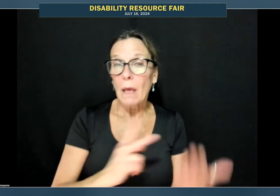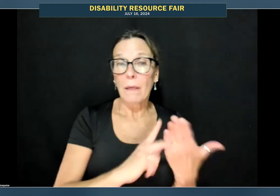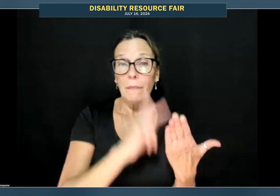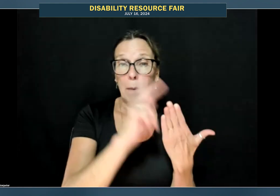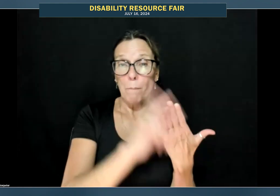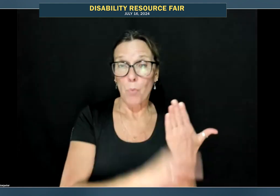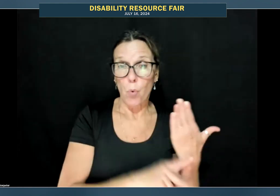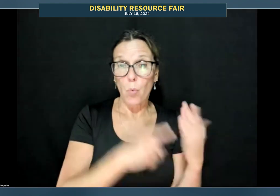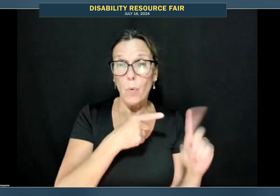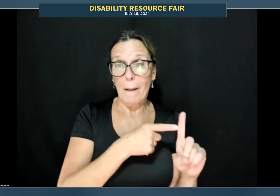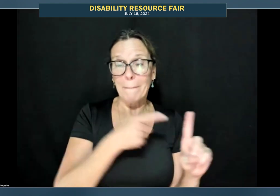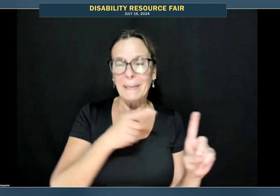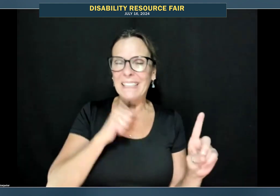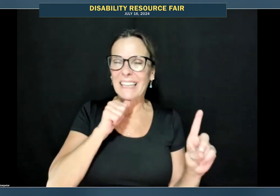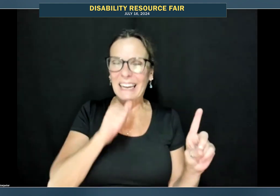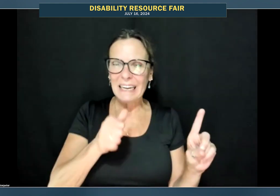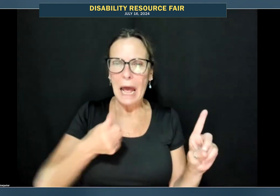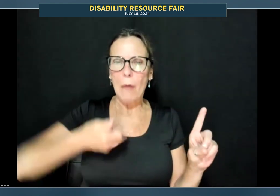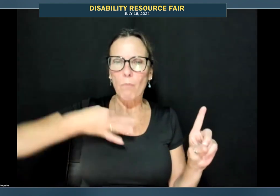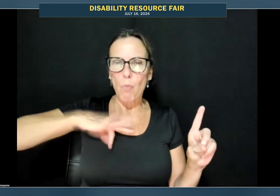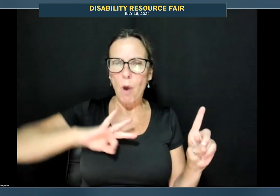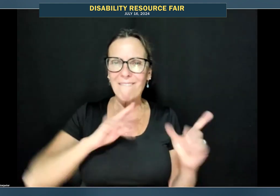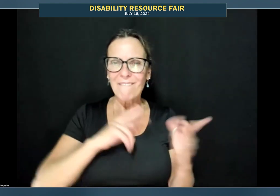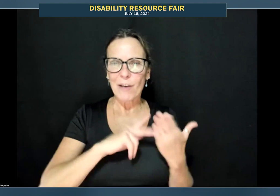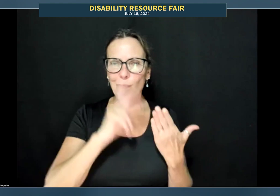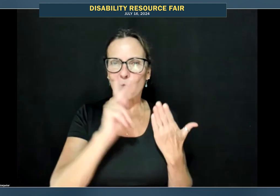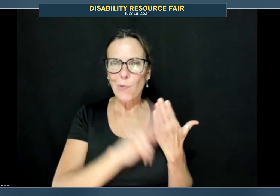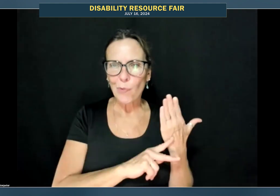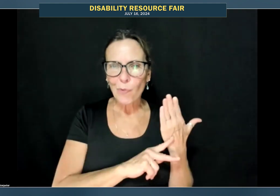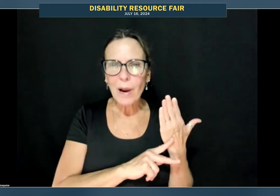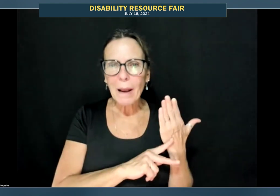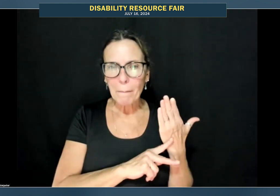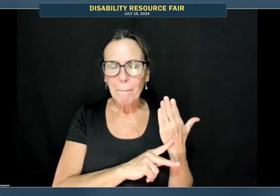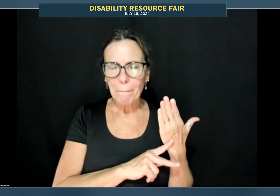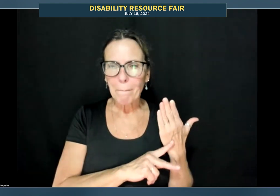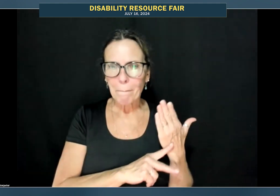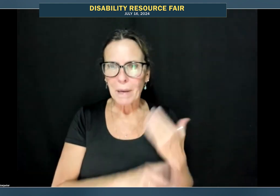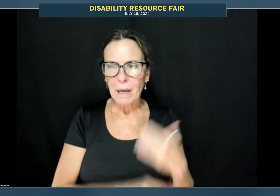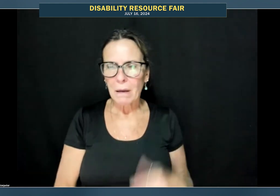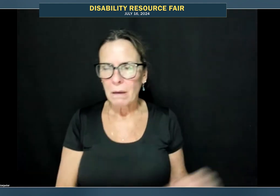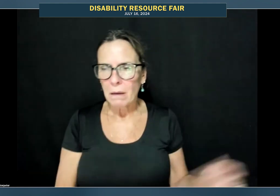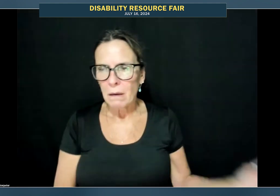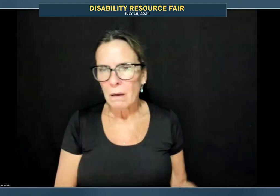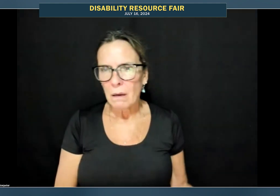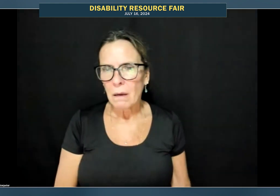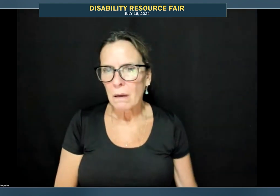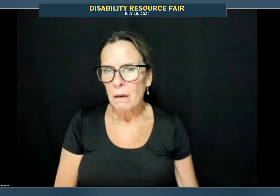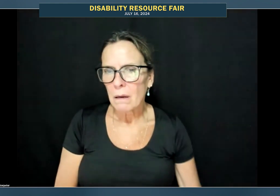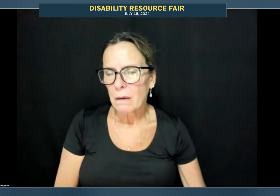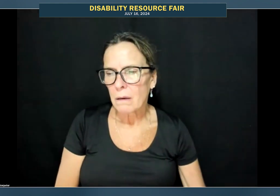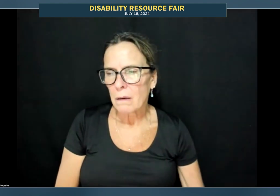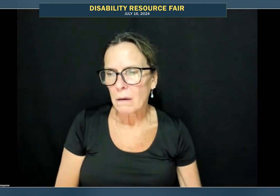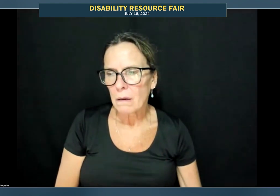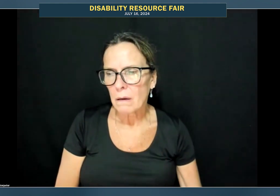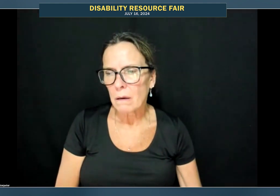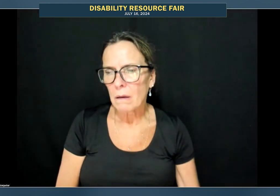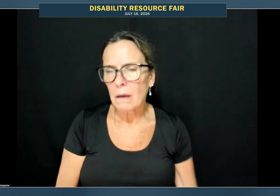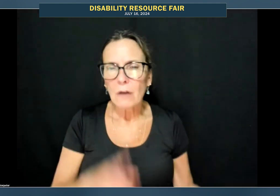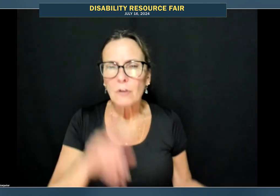nonprofit program, so we need resources and money to